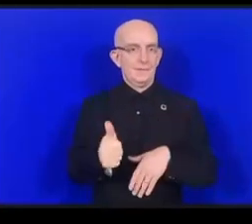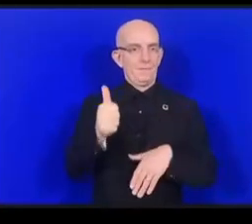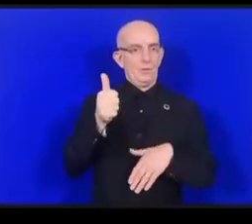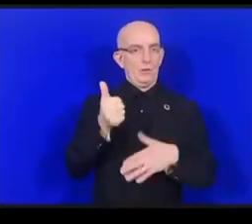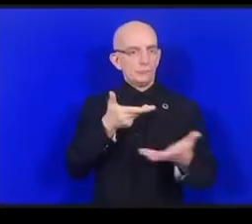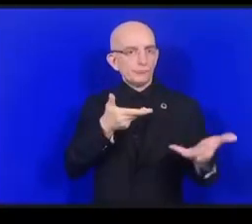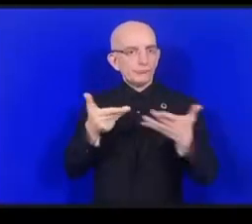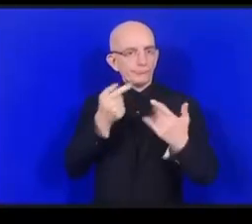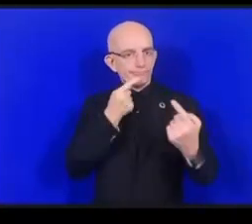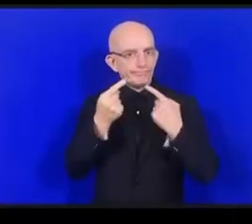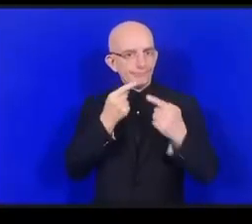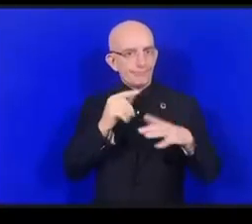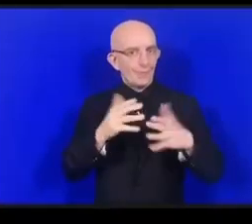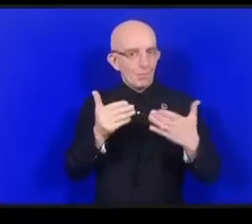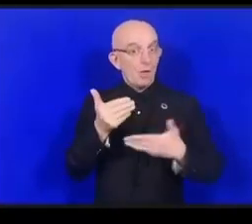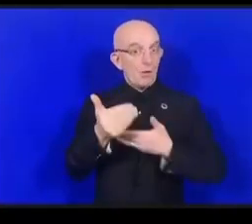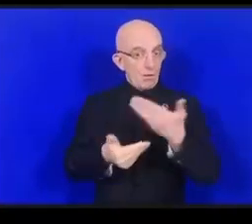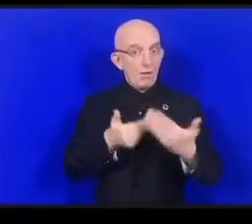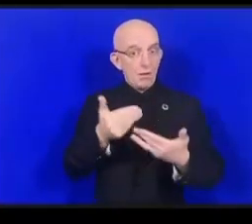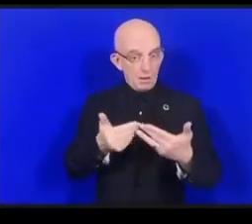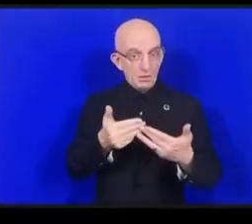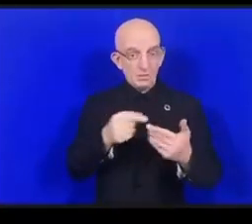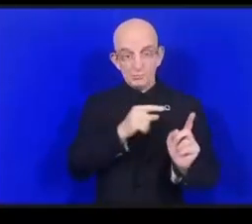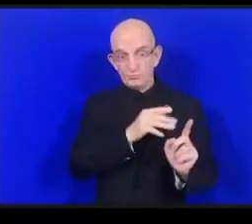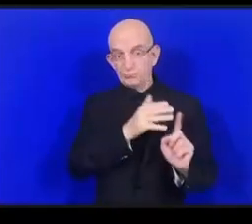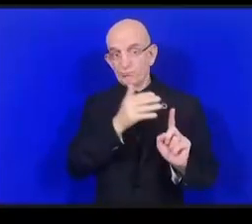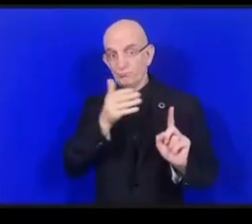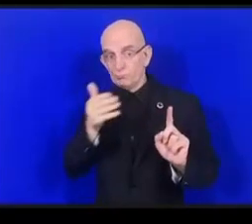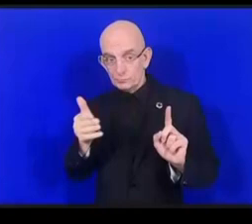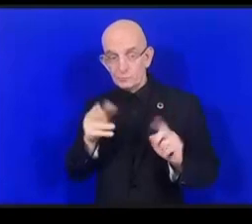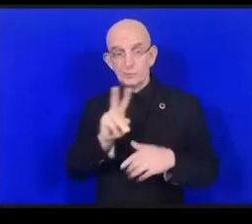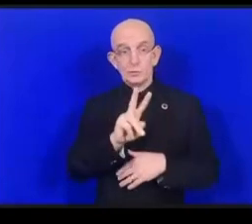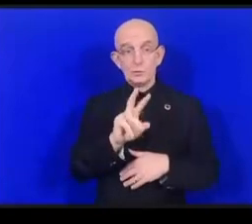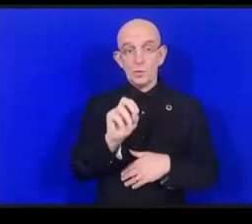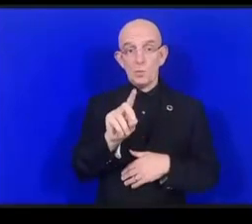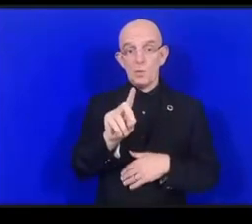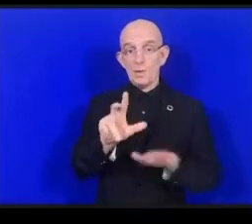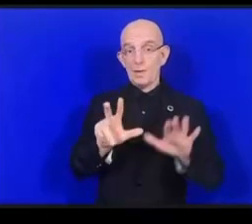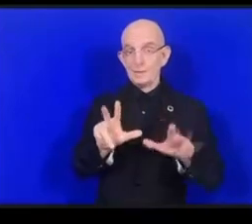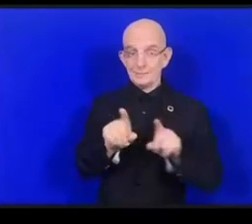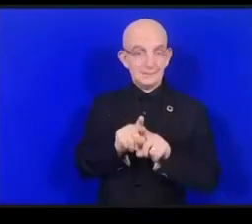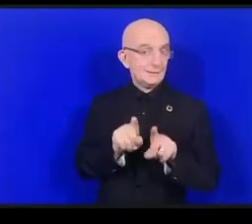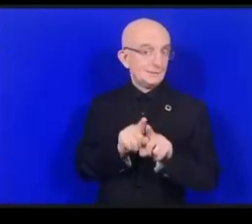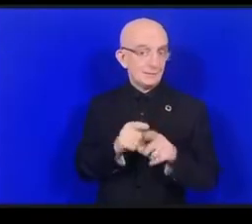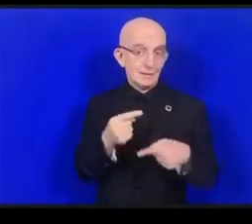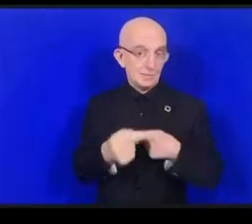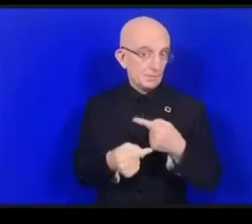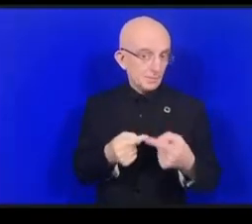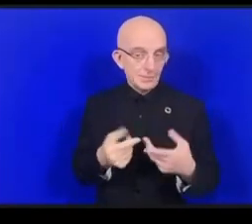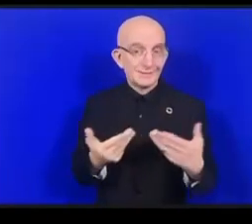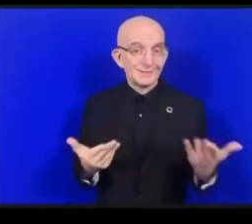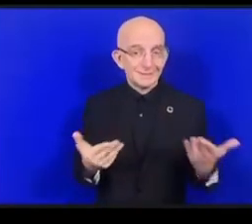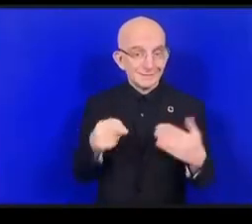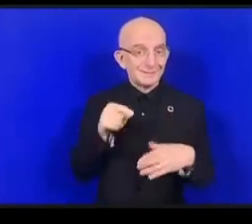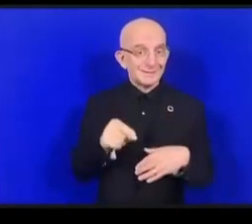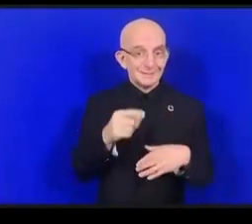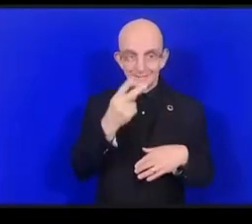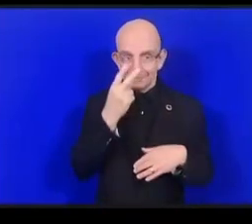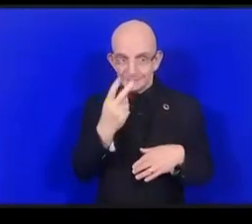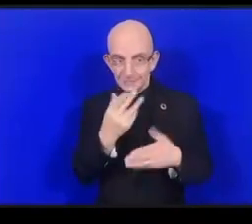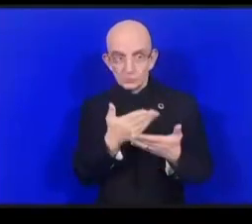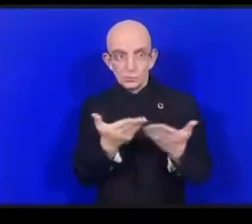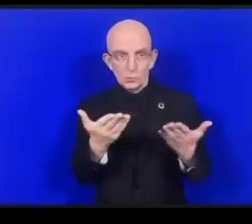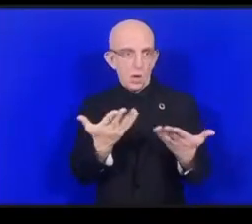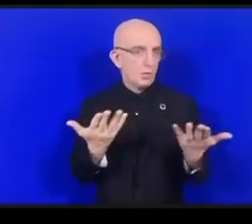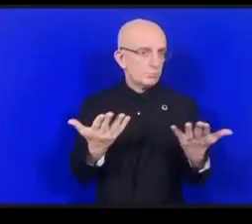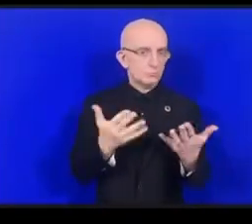when the IoT good practices came out, was basically looking at how they affected us as